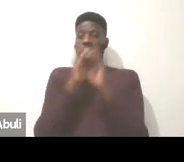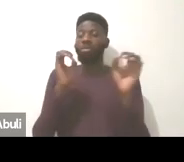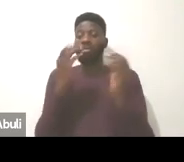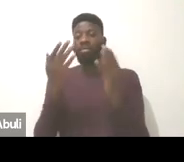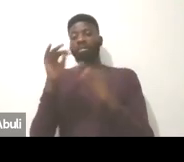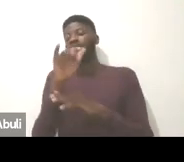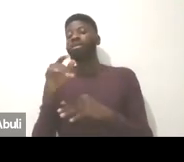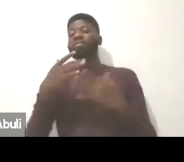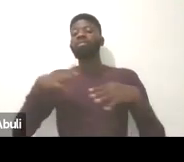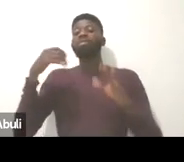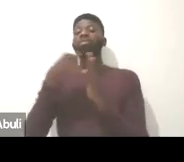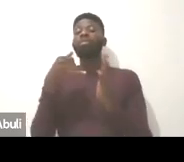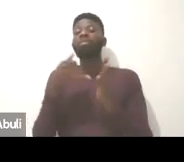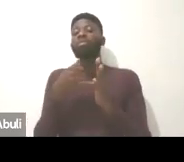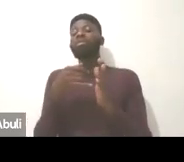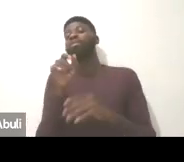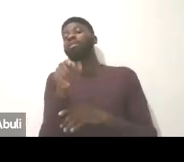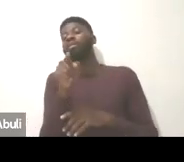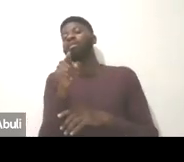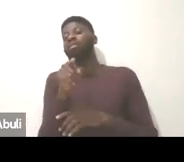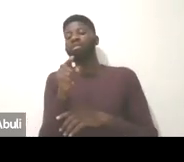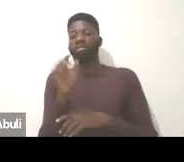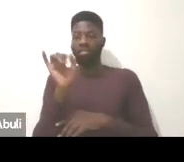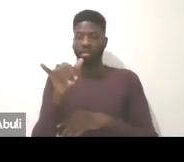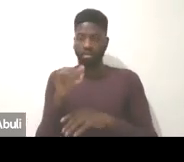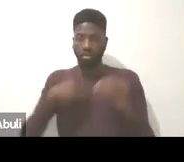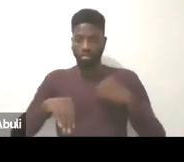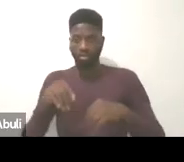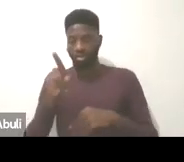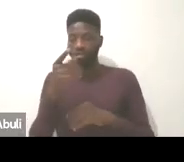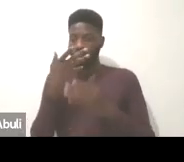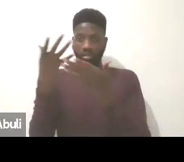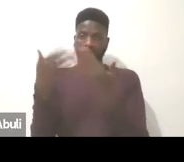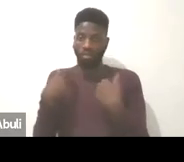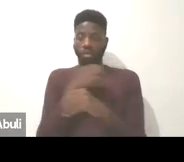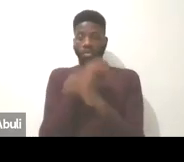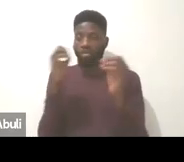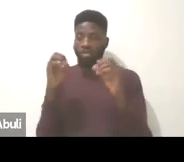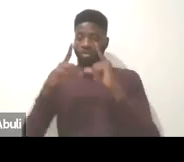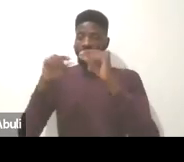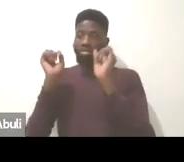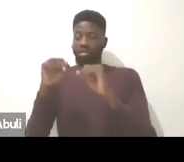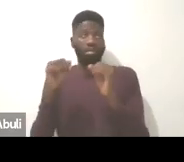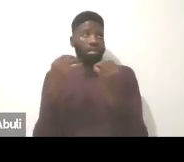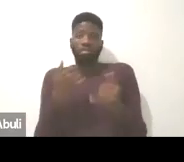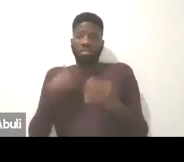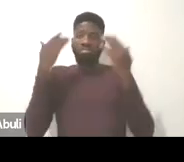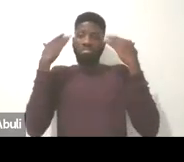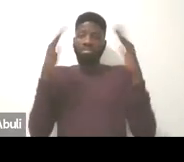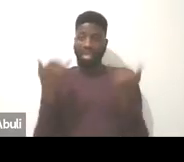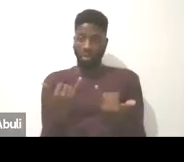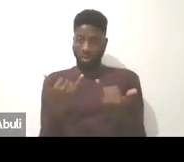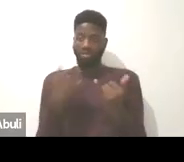who were the people involved in that during that, and you do not have any information, you can just say, at the moment, I do not have the